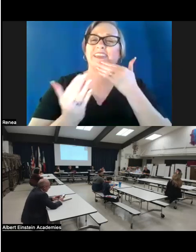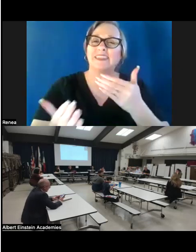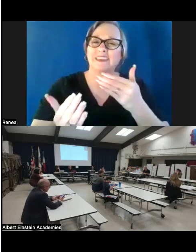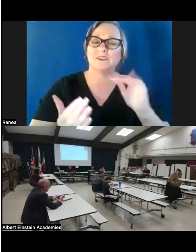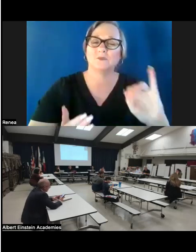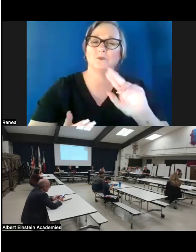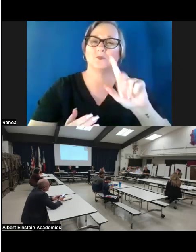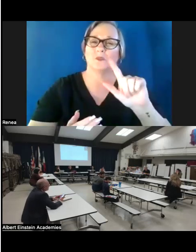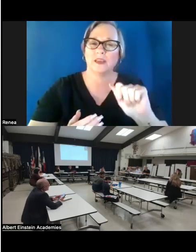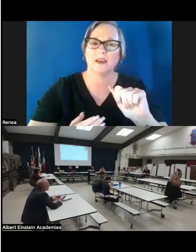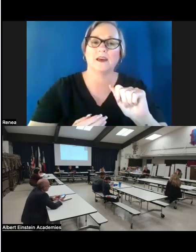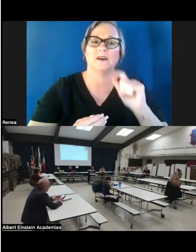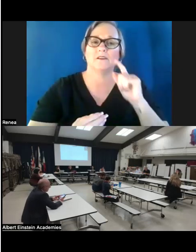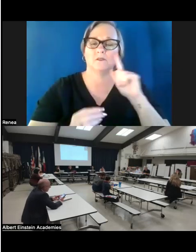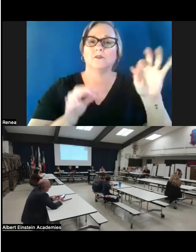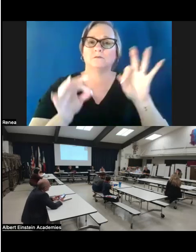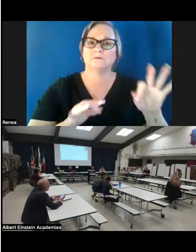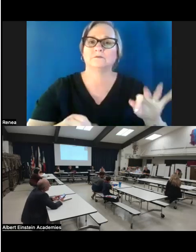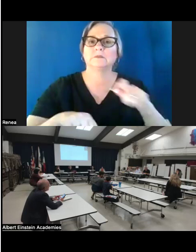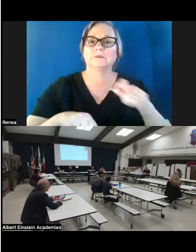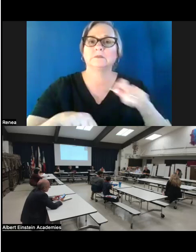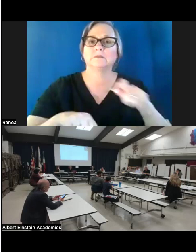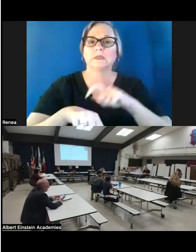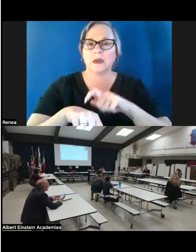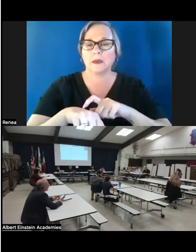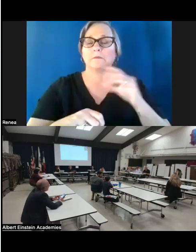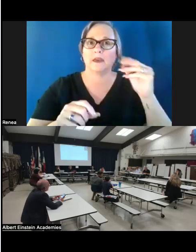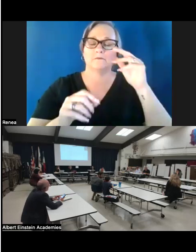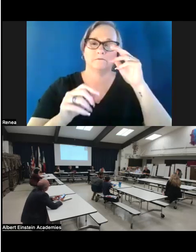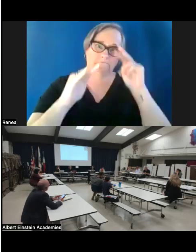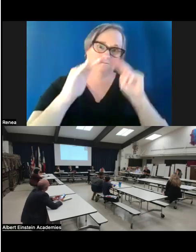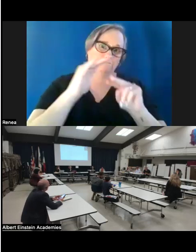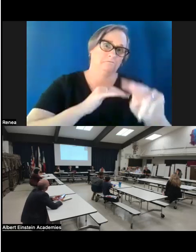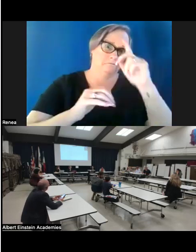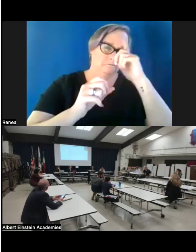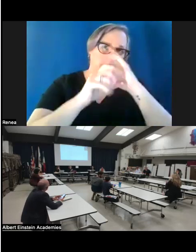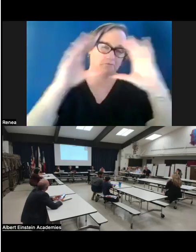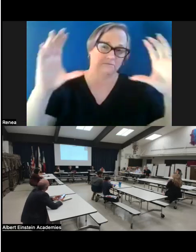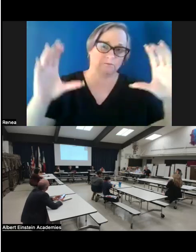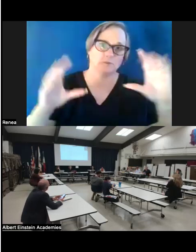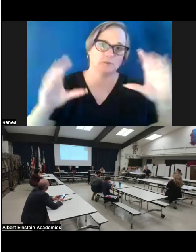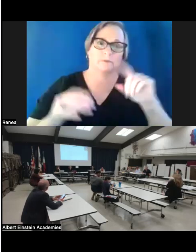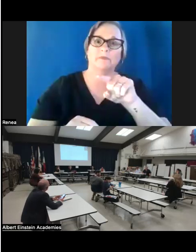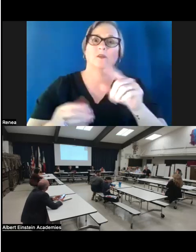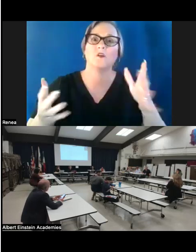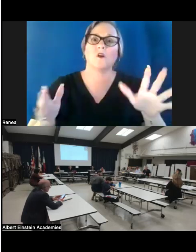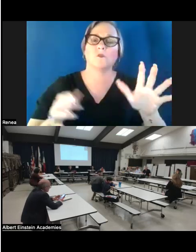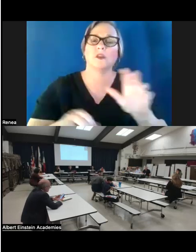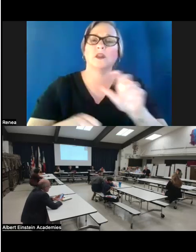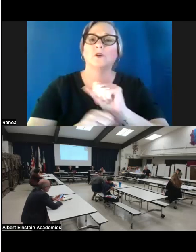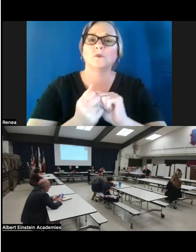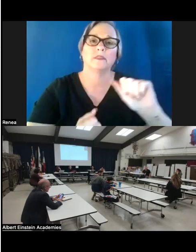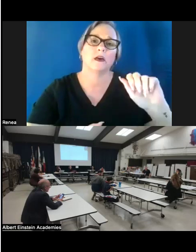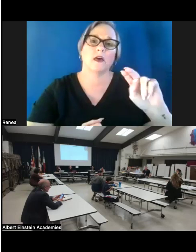of doing the timeline for us and thinking ahead. And you're already working with Andrea to make